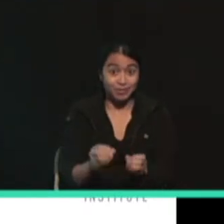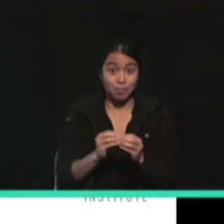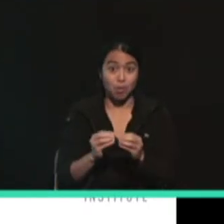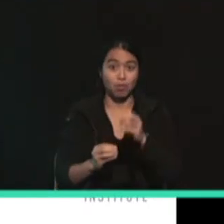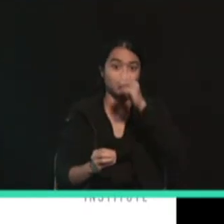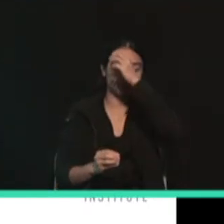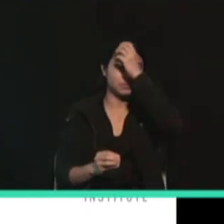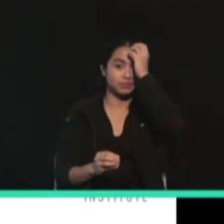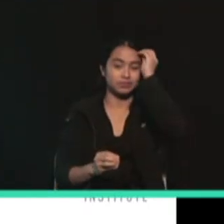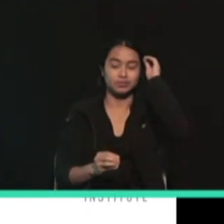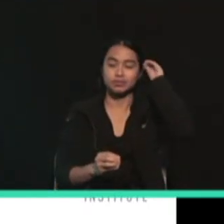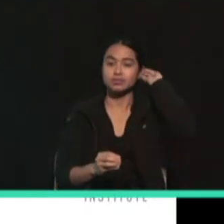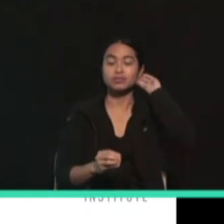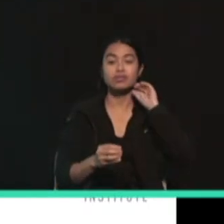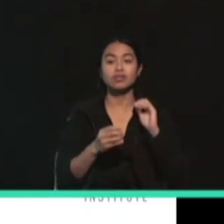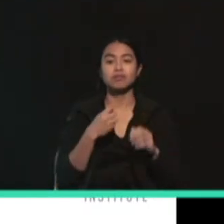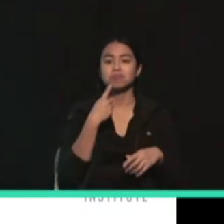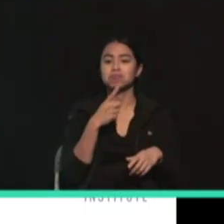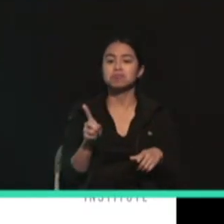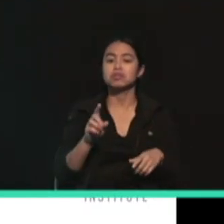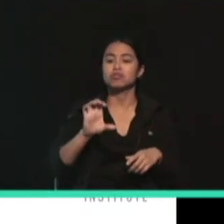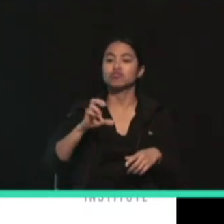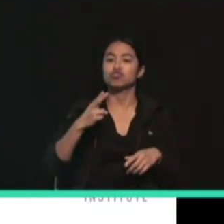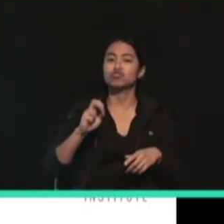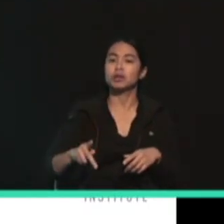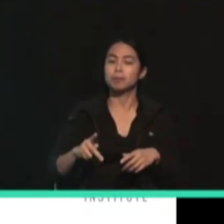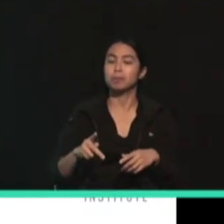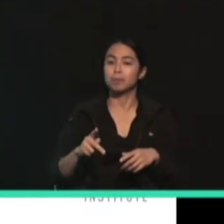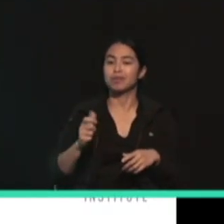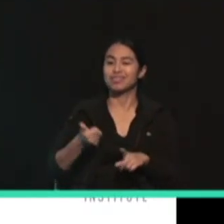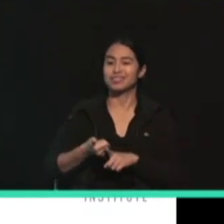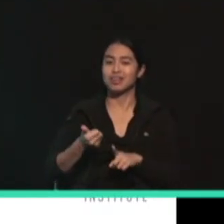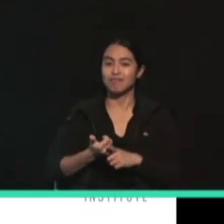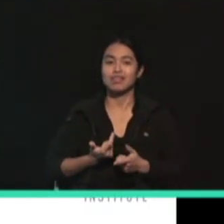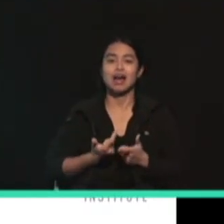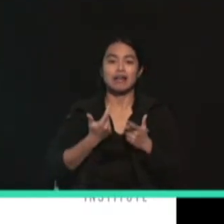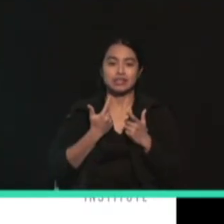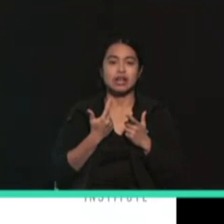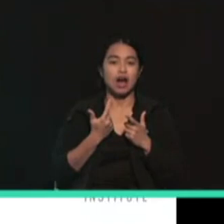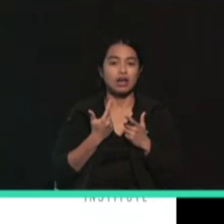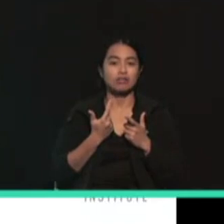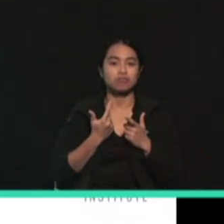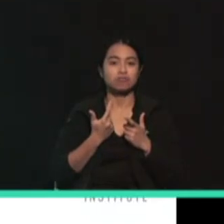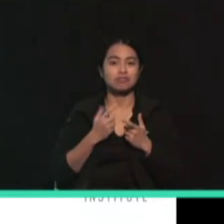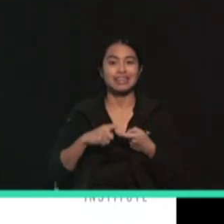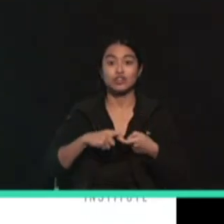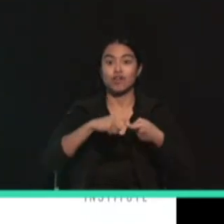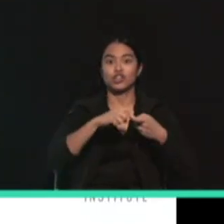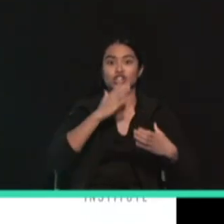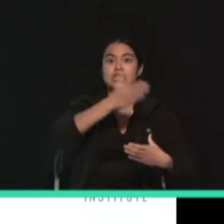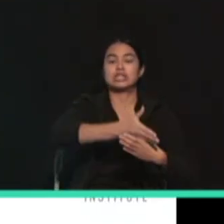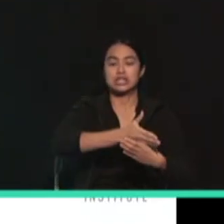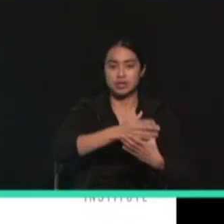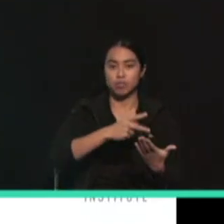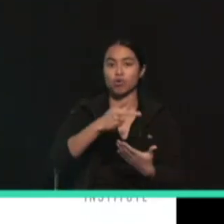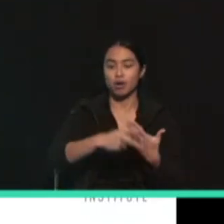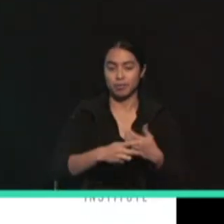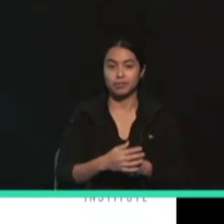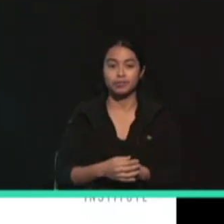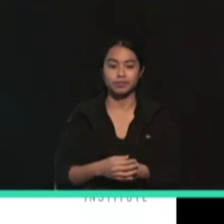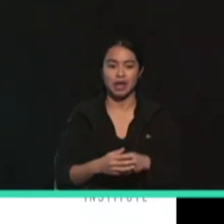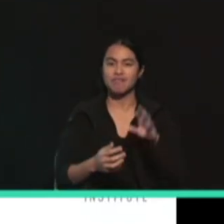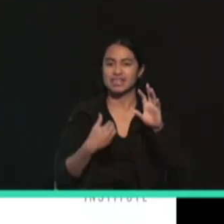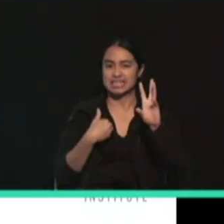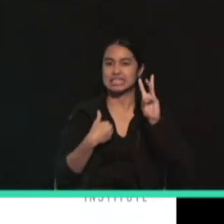So I shared earlier that CHIP is a lifestyle intervention program, but let me give you a quick snapshot in 6 key